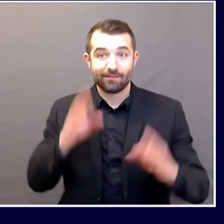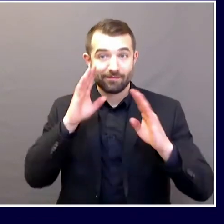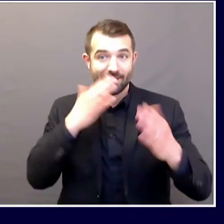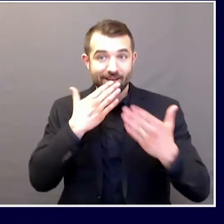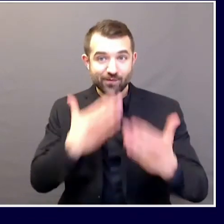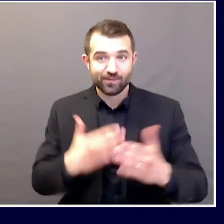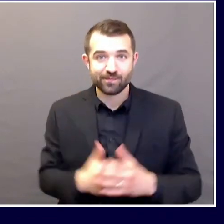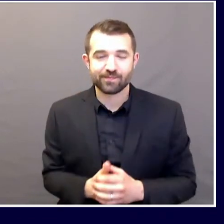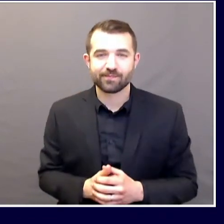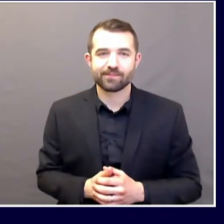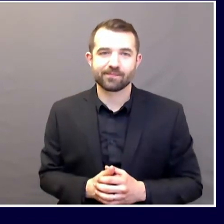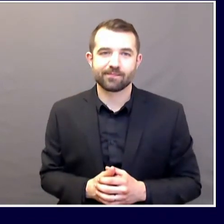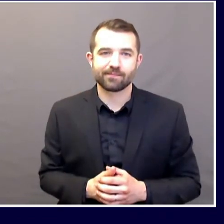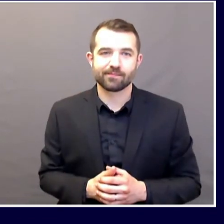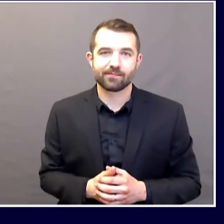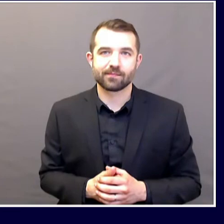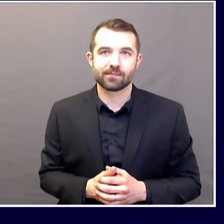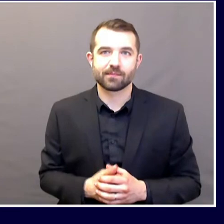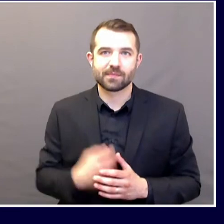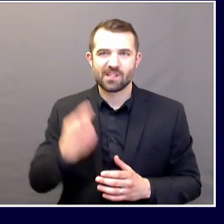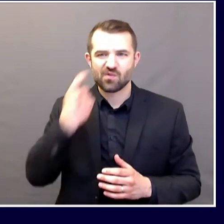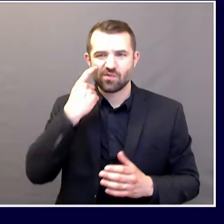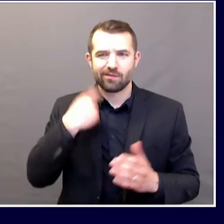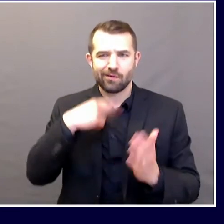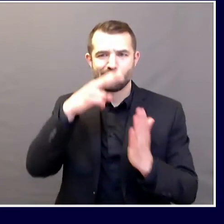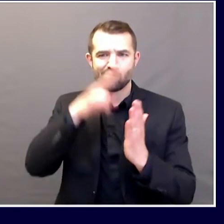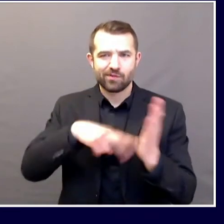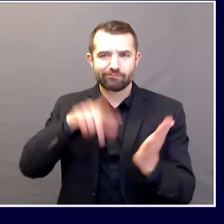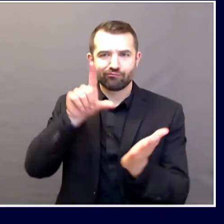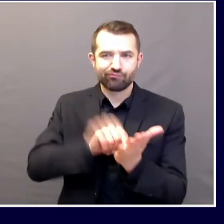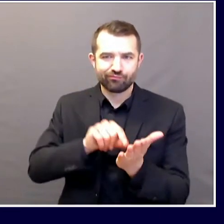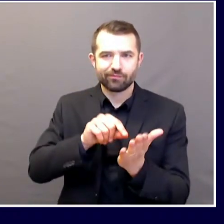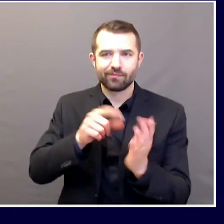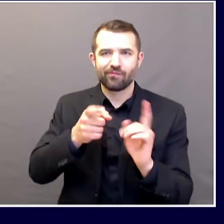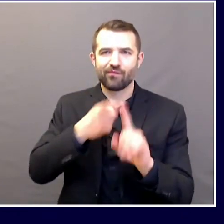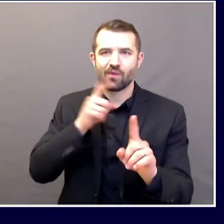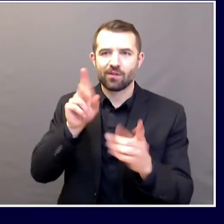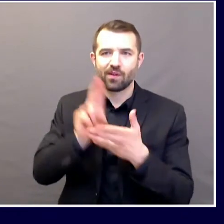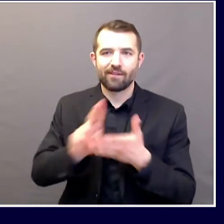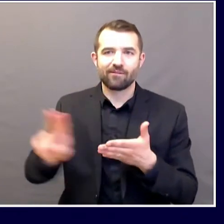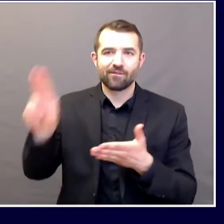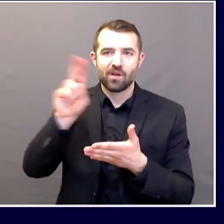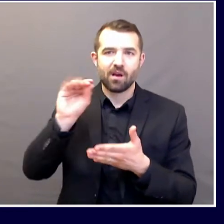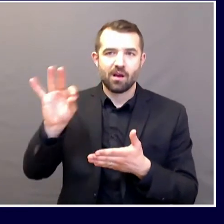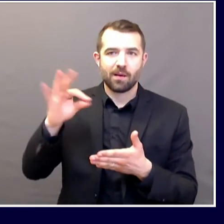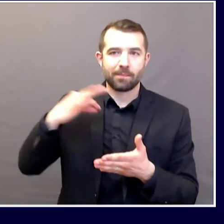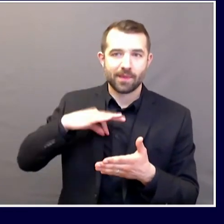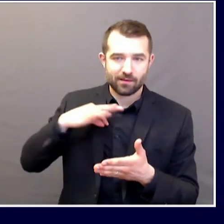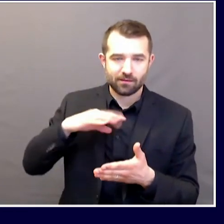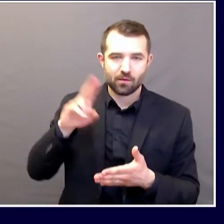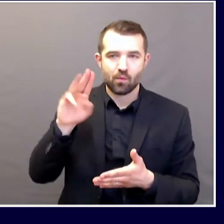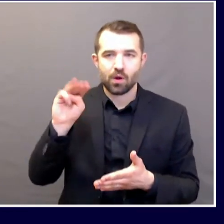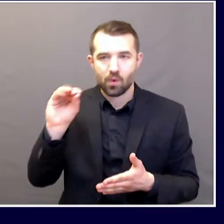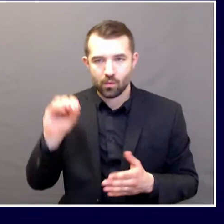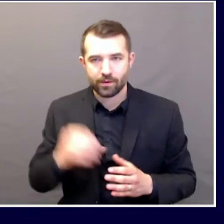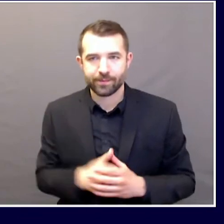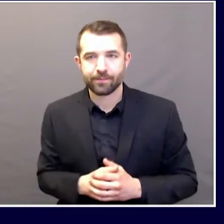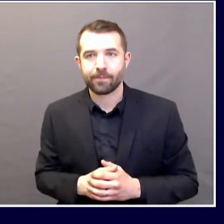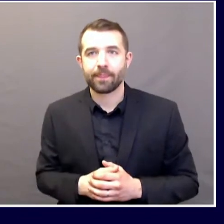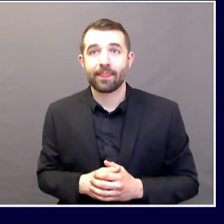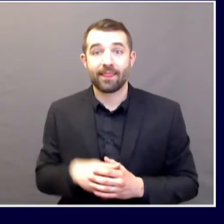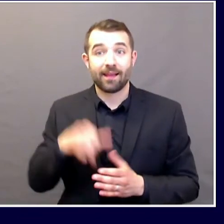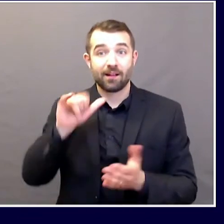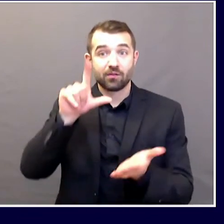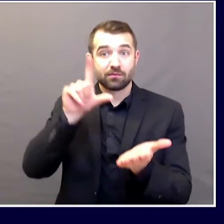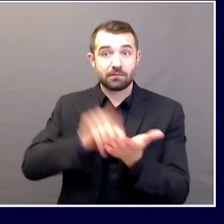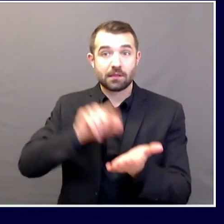looking at a recent paper that was published by the University of Maine. And according to this paper, Down syndrome is associated with like a 3-fold